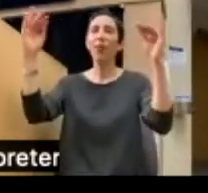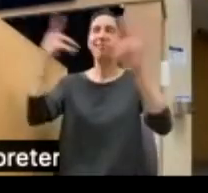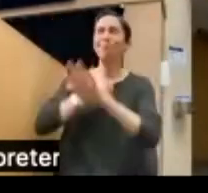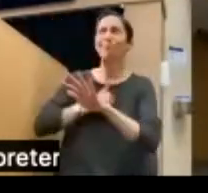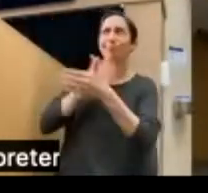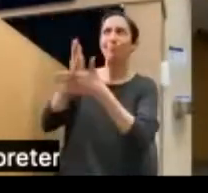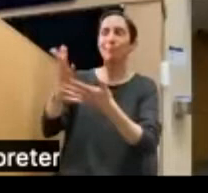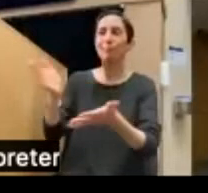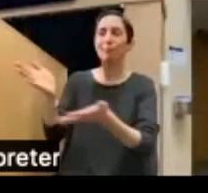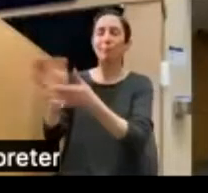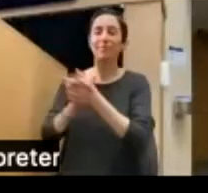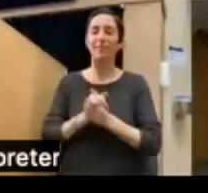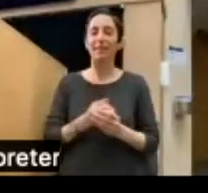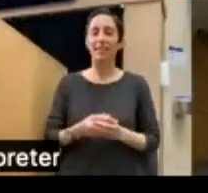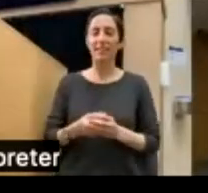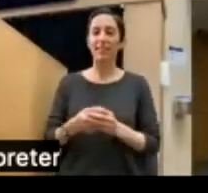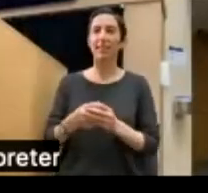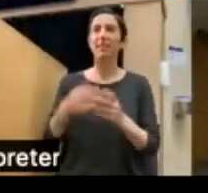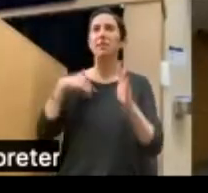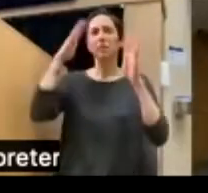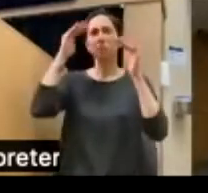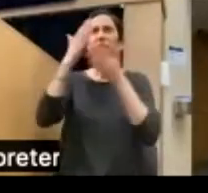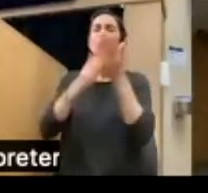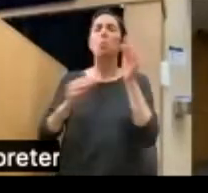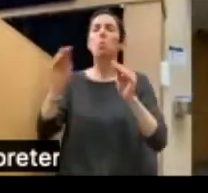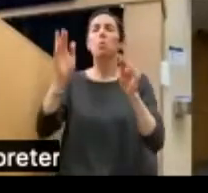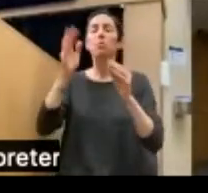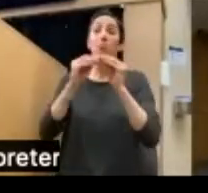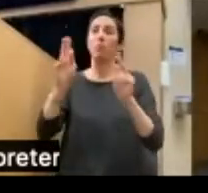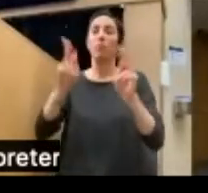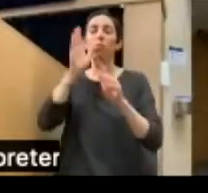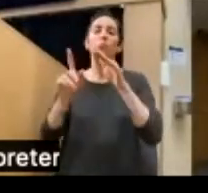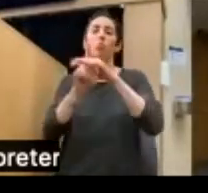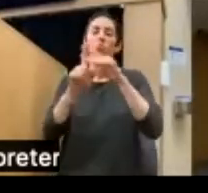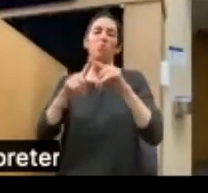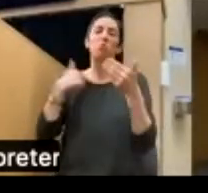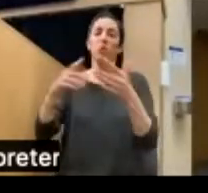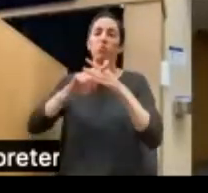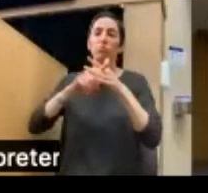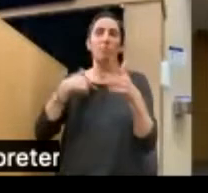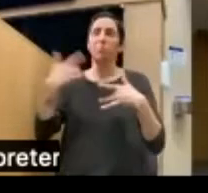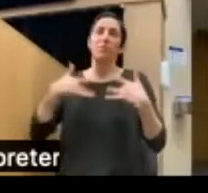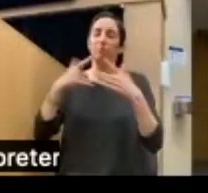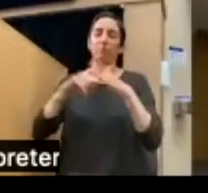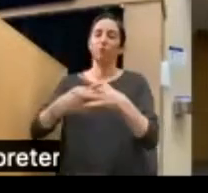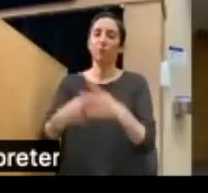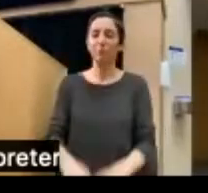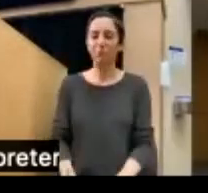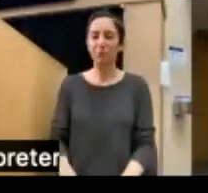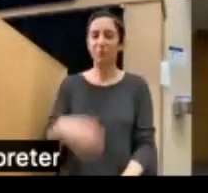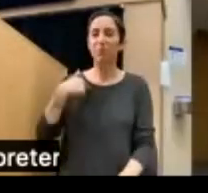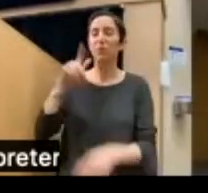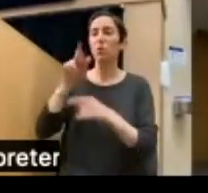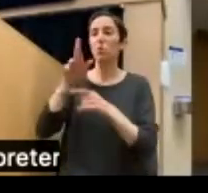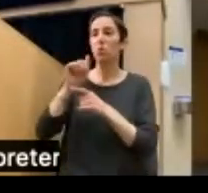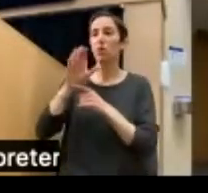more folks joining us, but let's go ahead and get started because I'm just so super excited to get started. I'm Laura